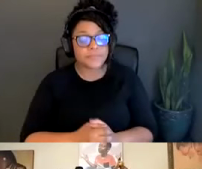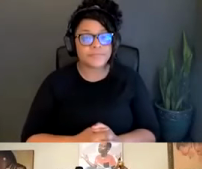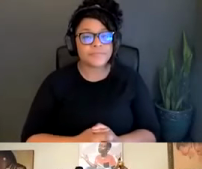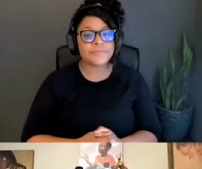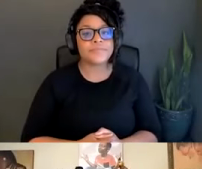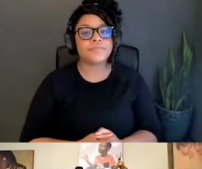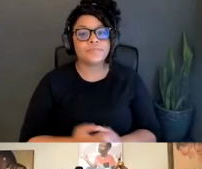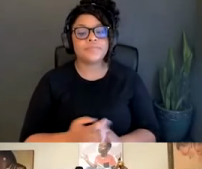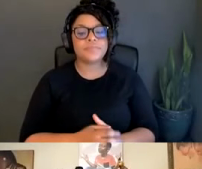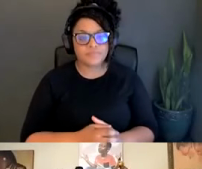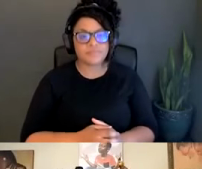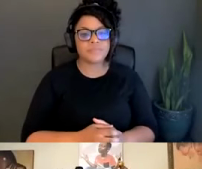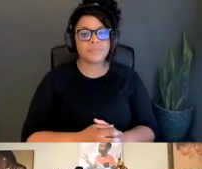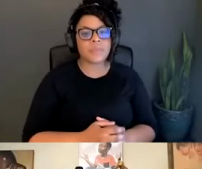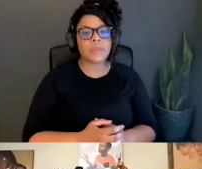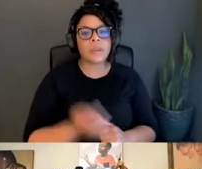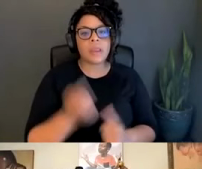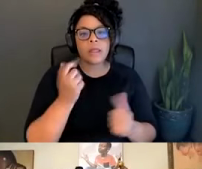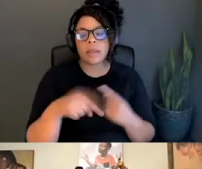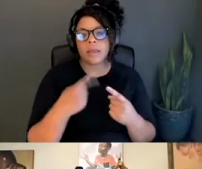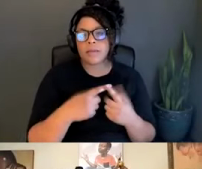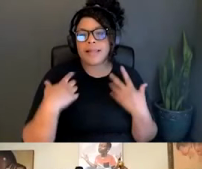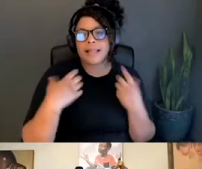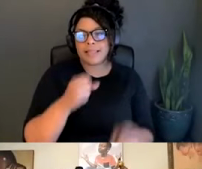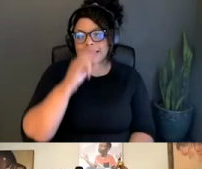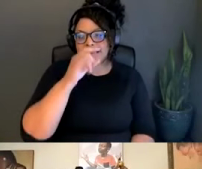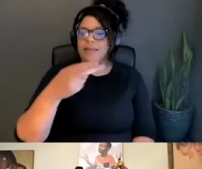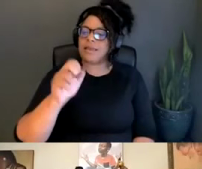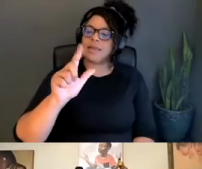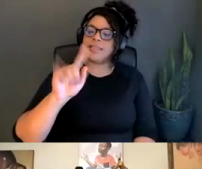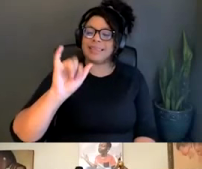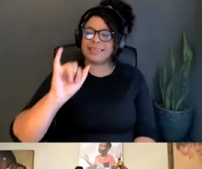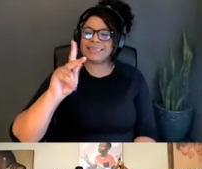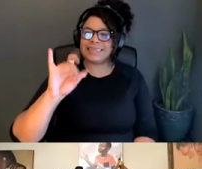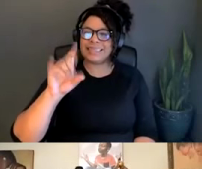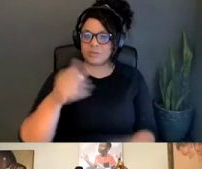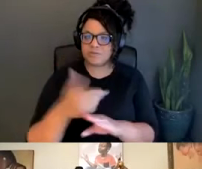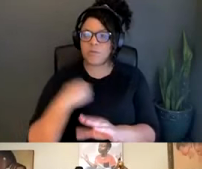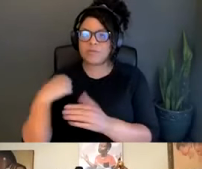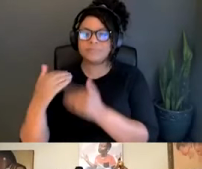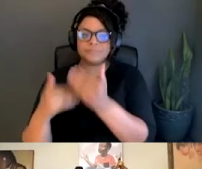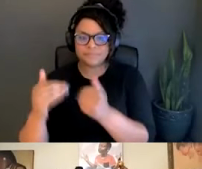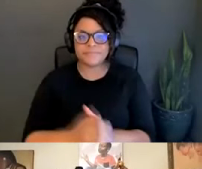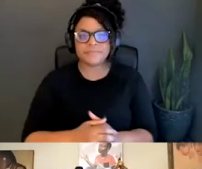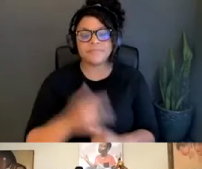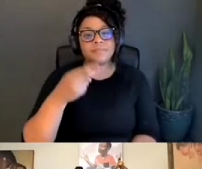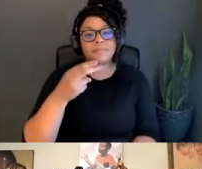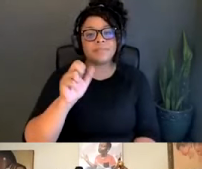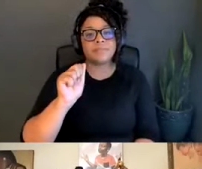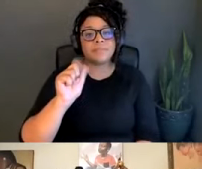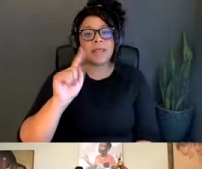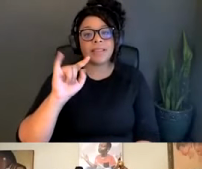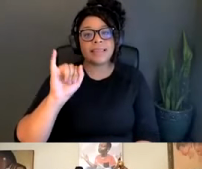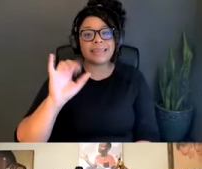So a little bit about Healthi Kids before we launch. So at Healthi Kids, we are an initiative